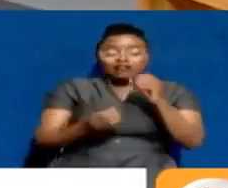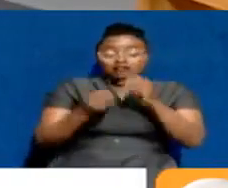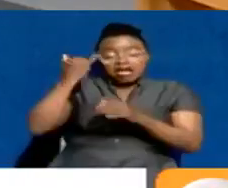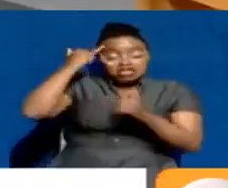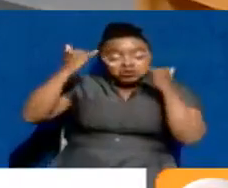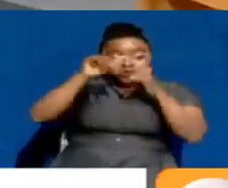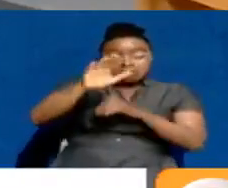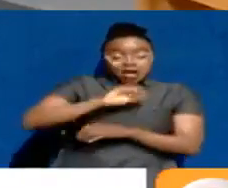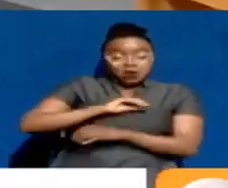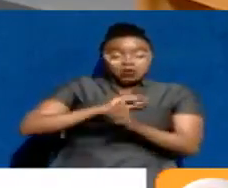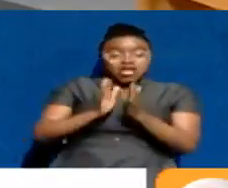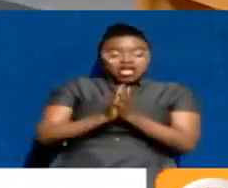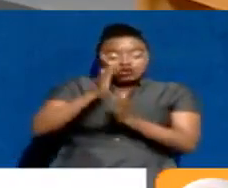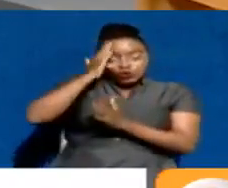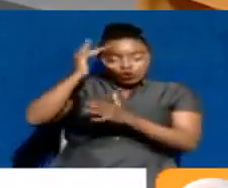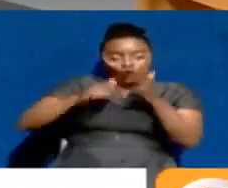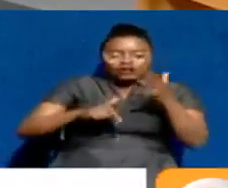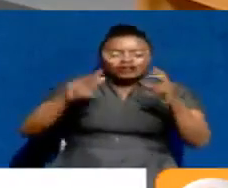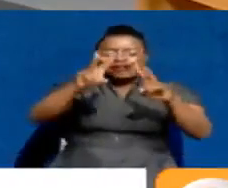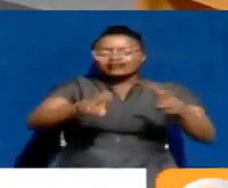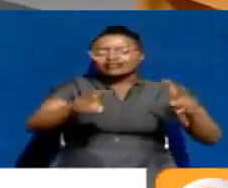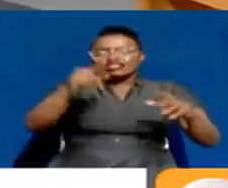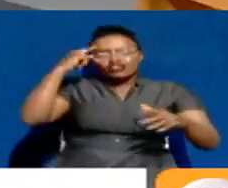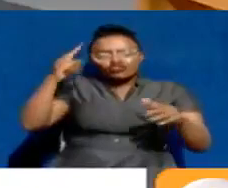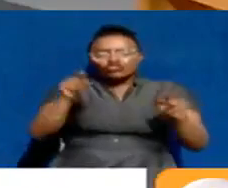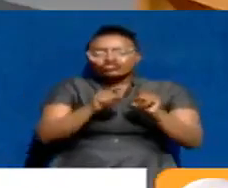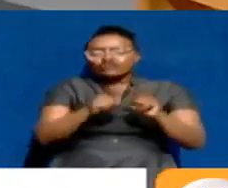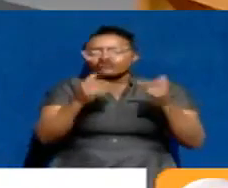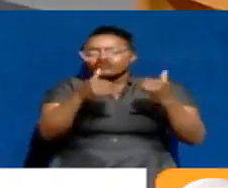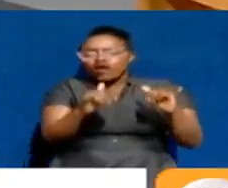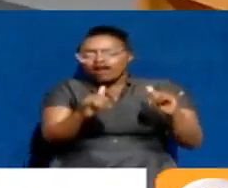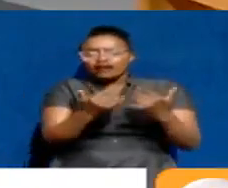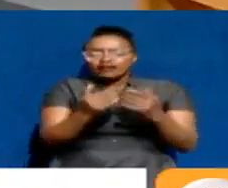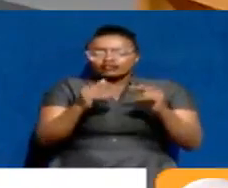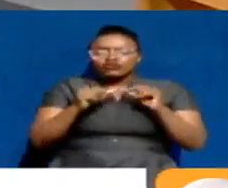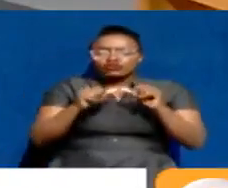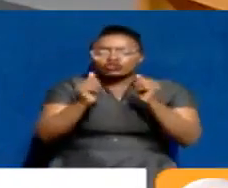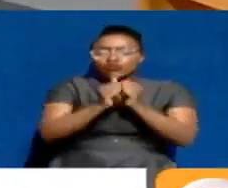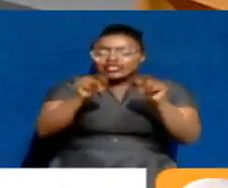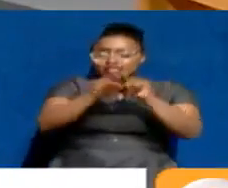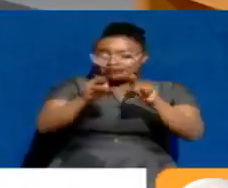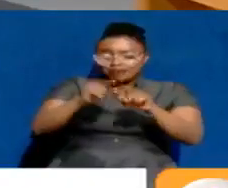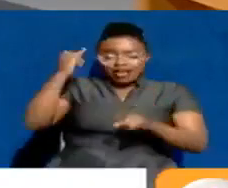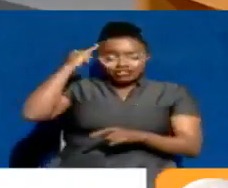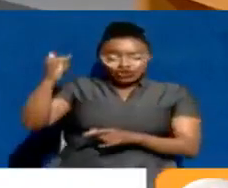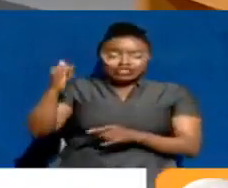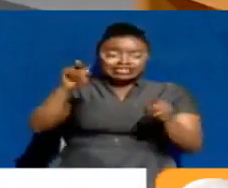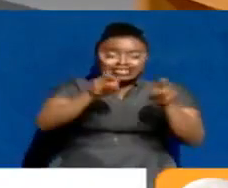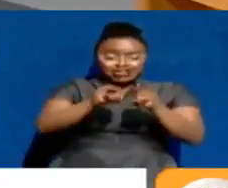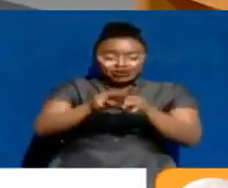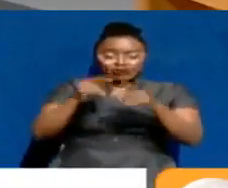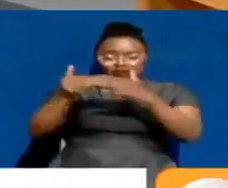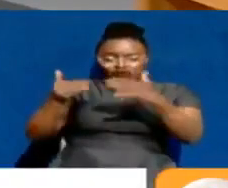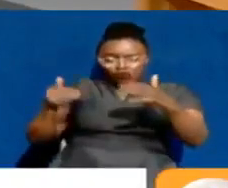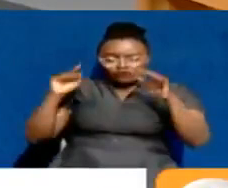their ideology and know what sort of people they are looking for to further that ideology. And on the outset,